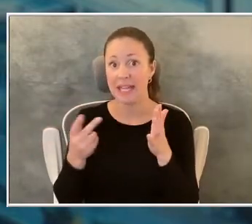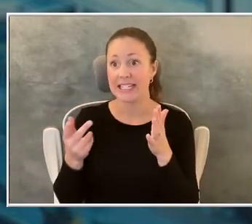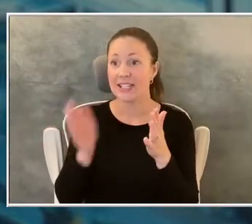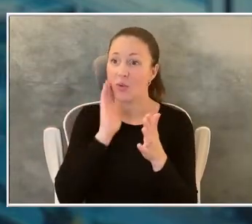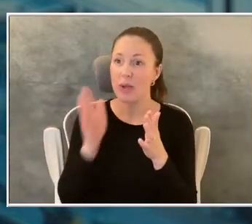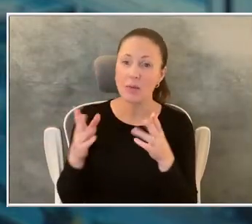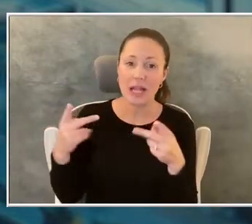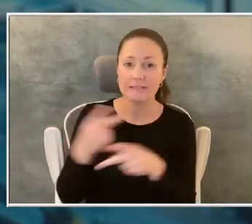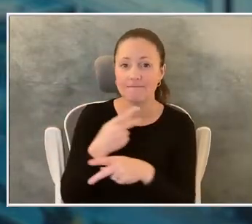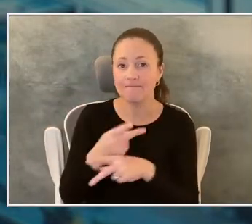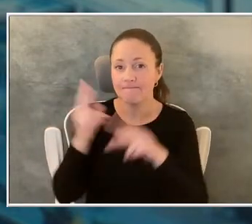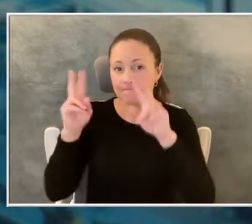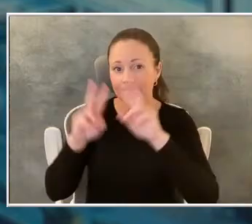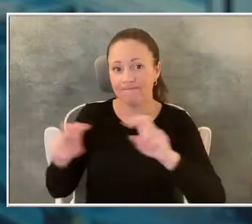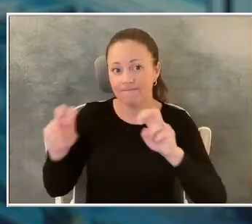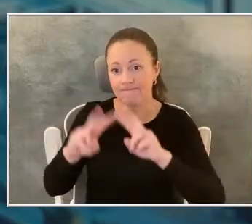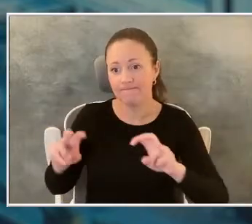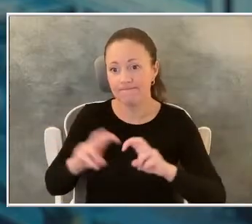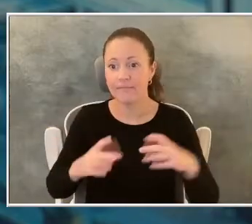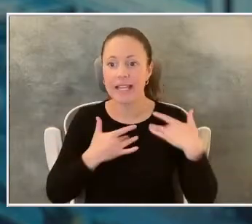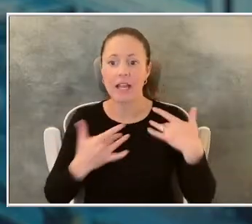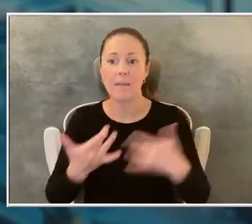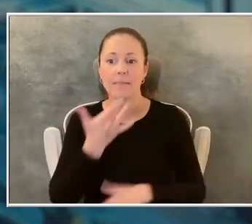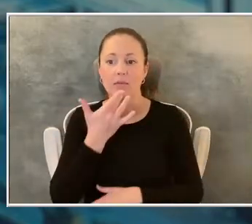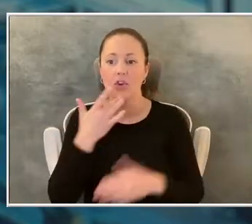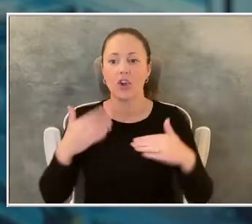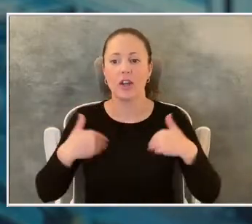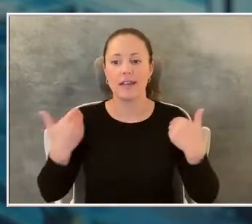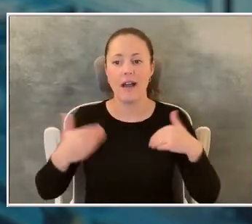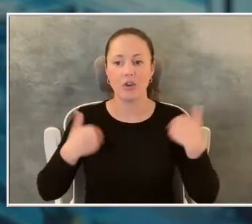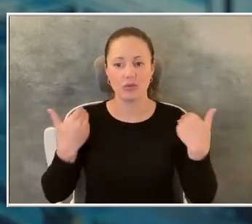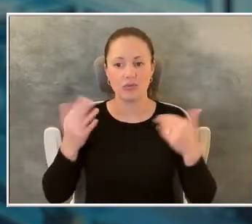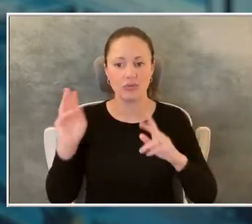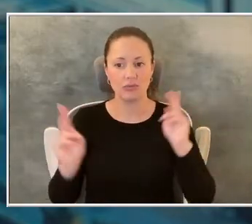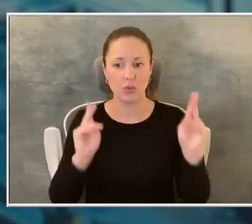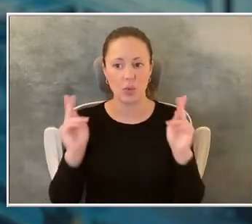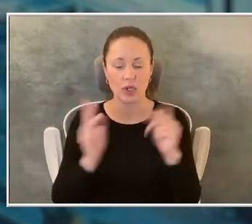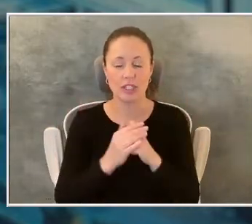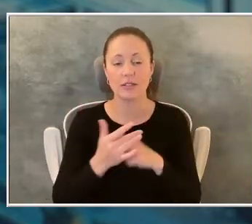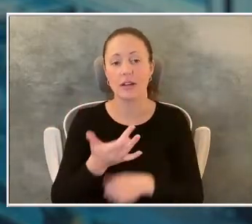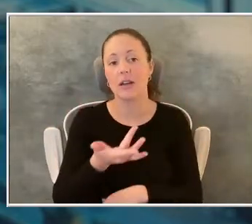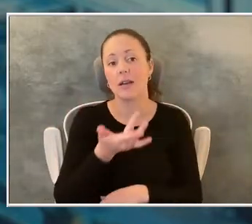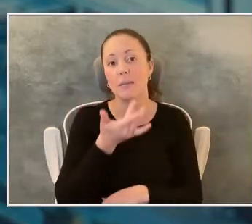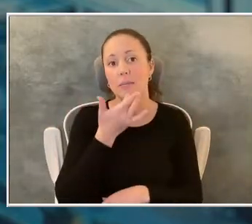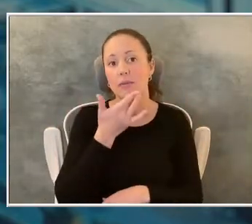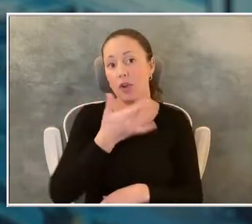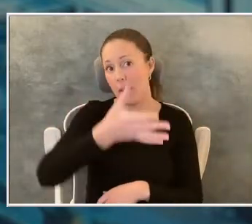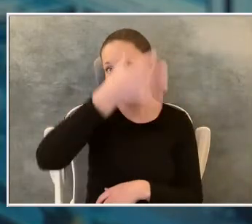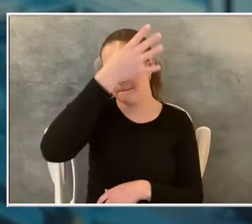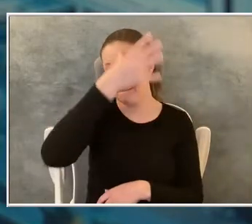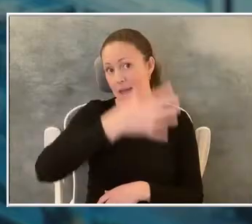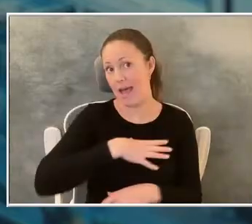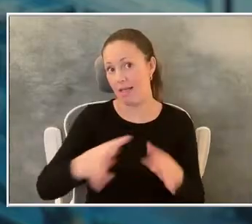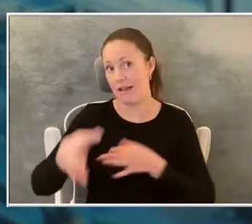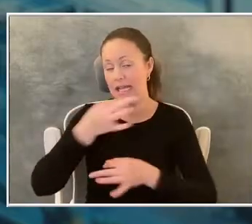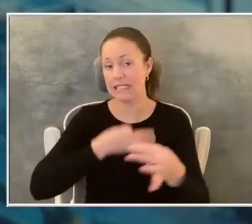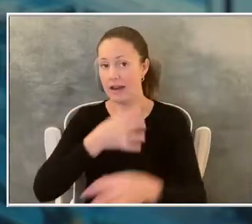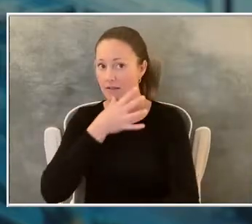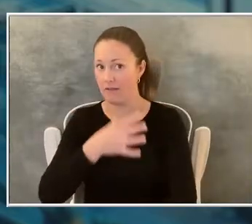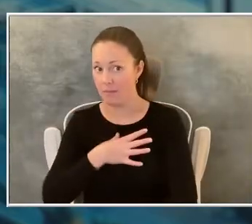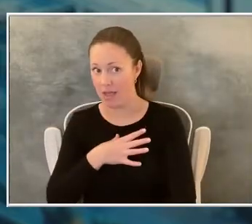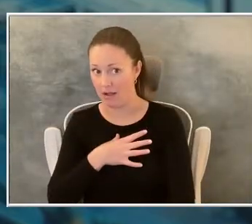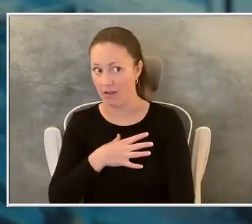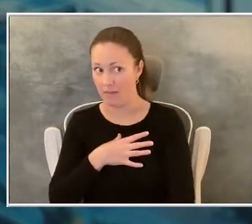prefer younger donors. We prefer male donors over females, especially if they've had